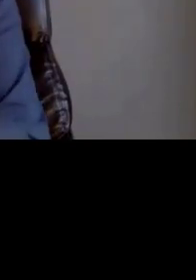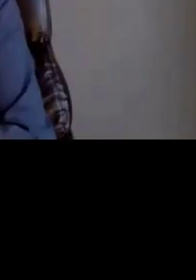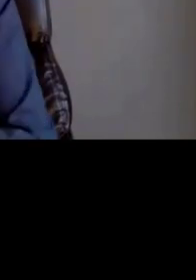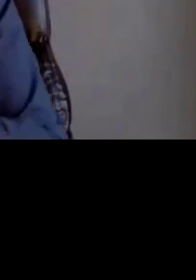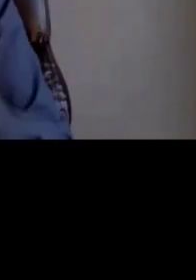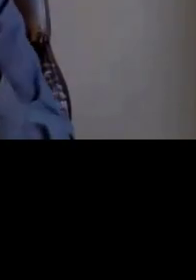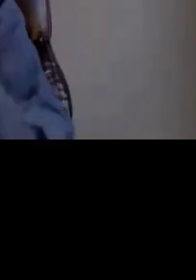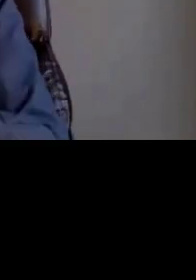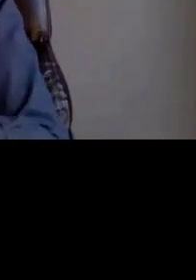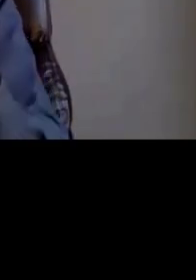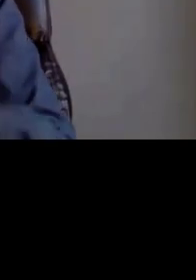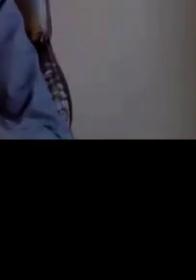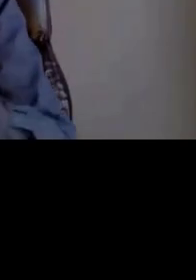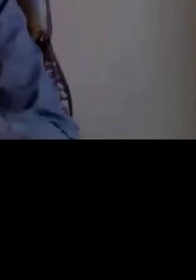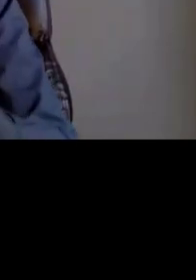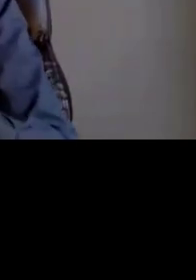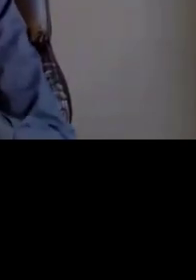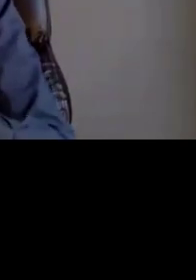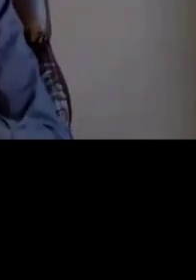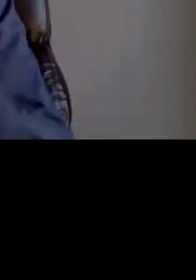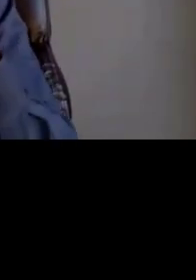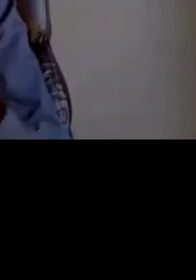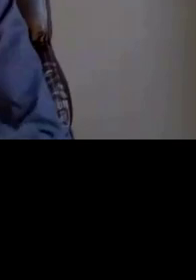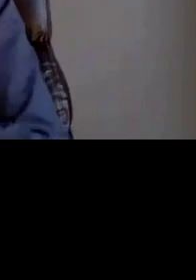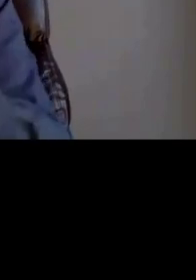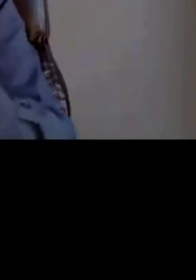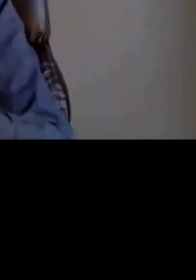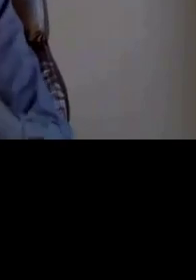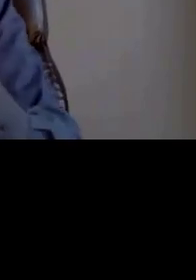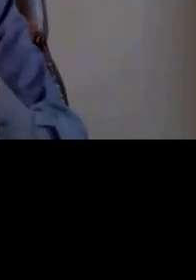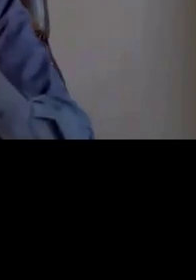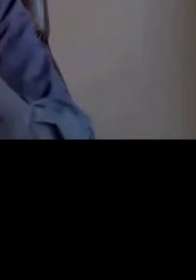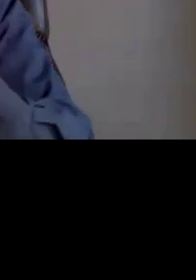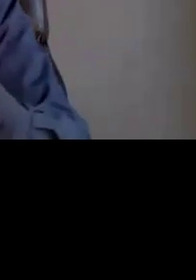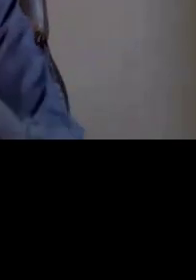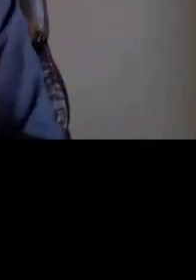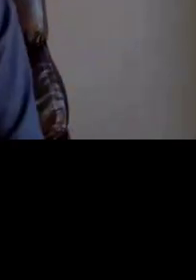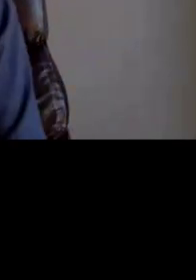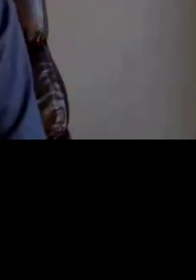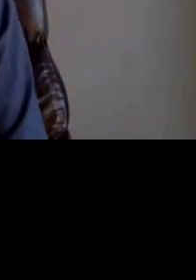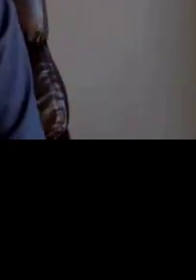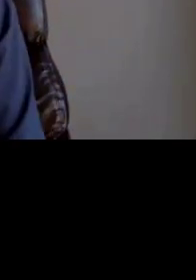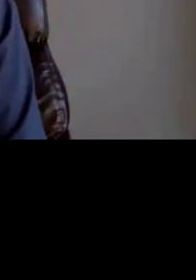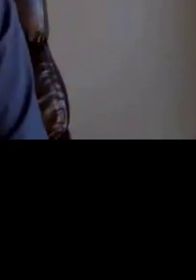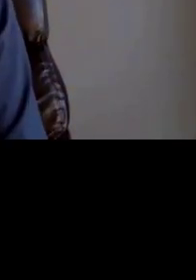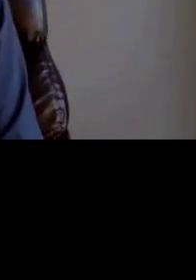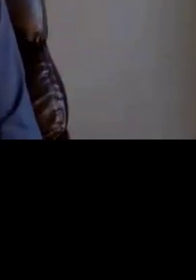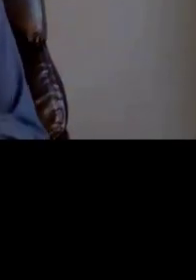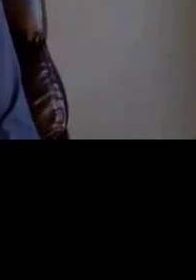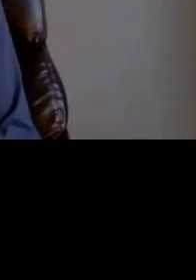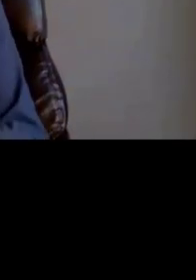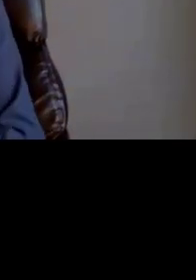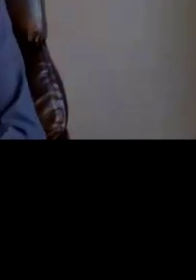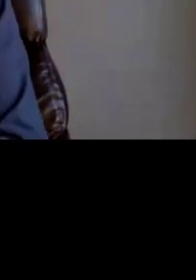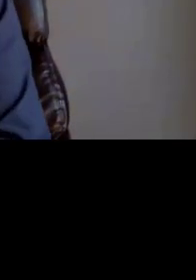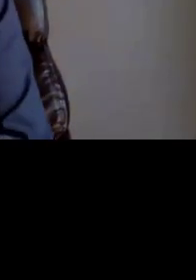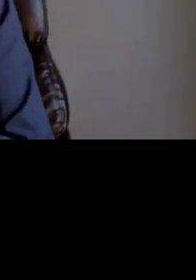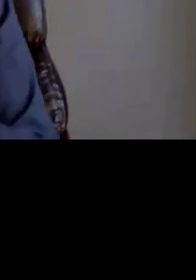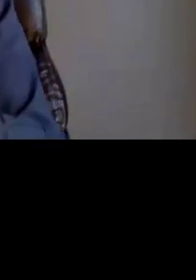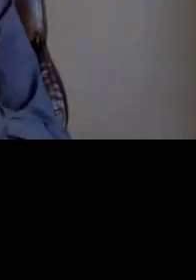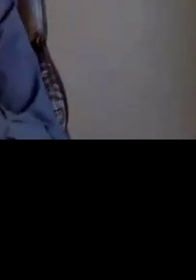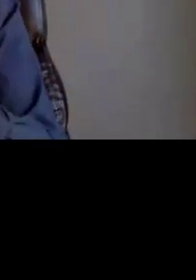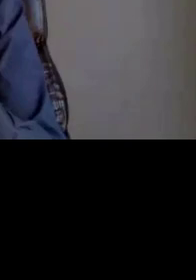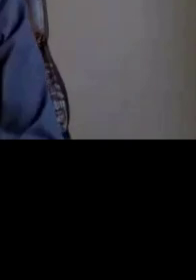individuals who are applying for their renewal RPG or for their second RPG. So those are some of